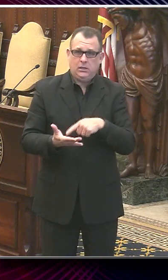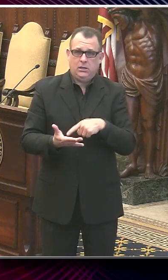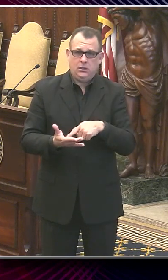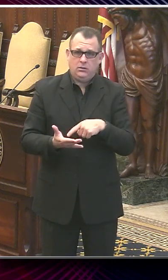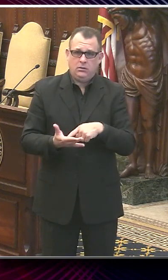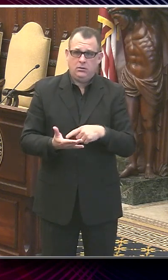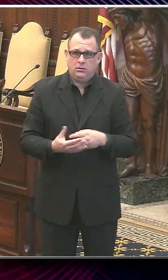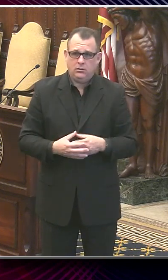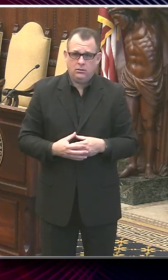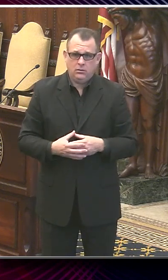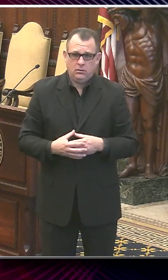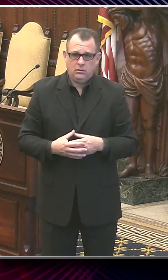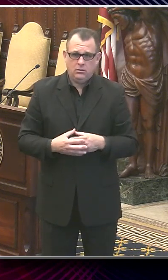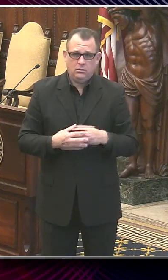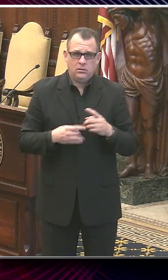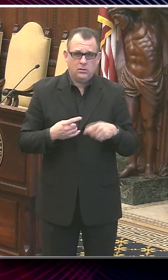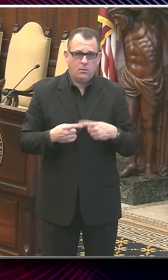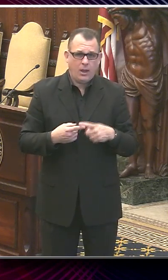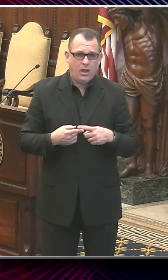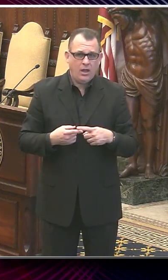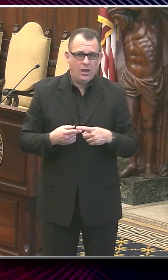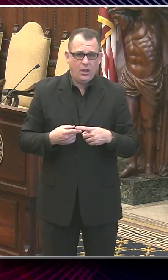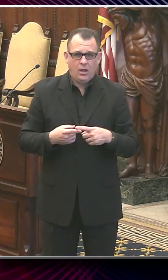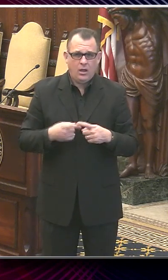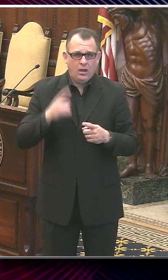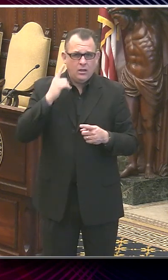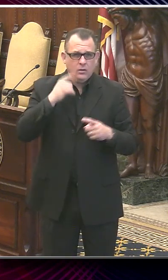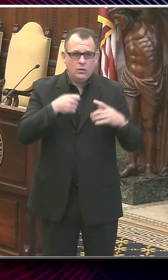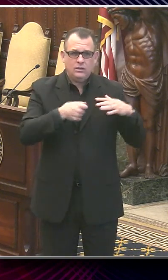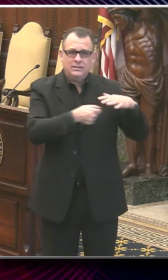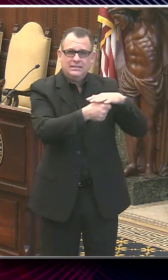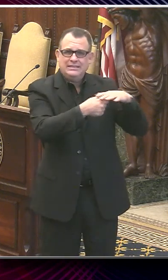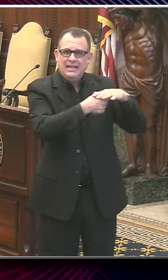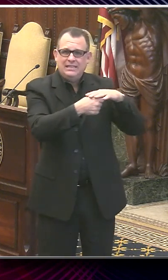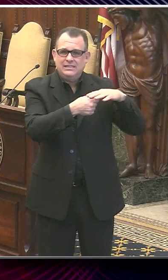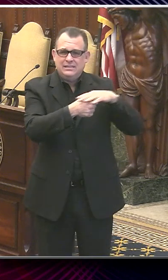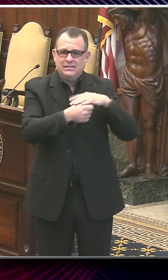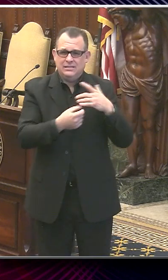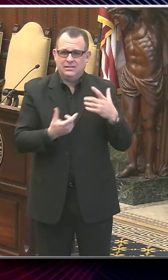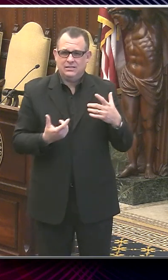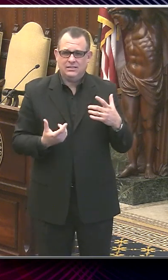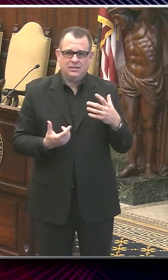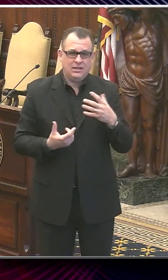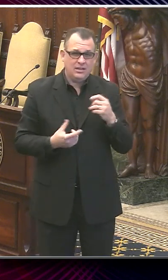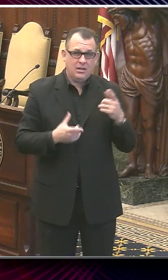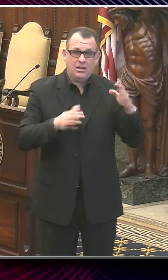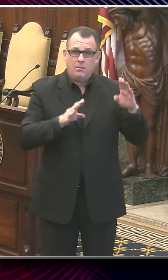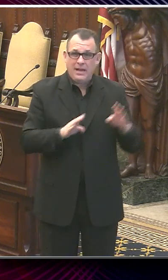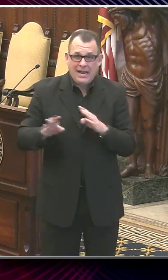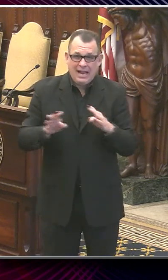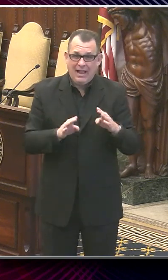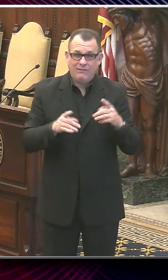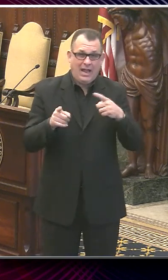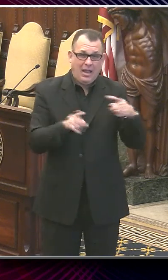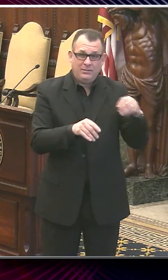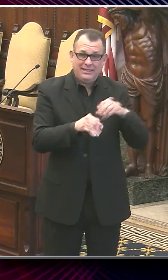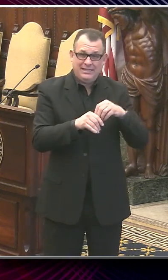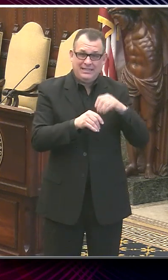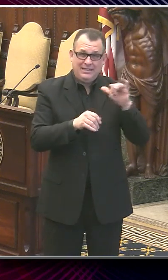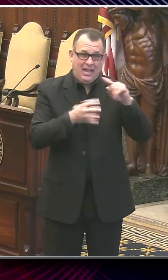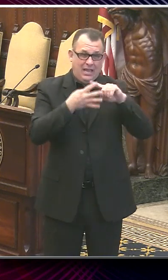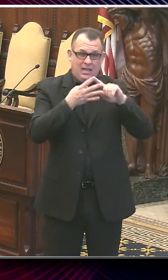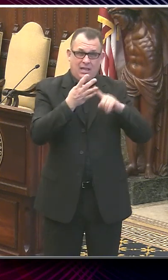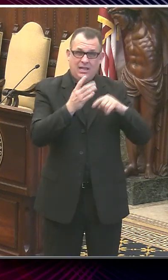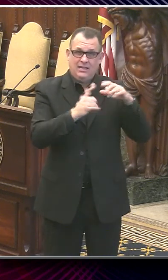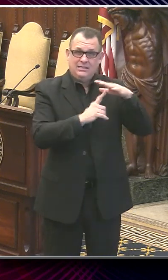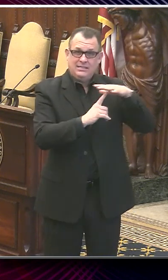general, about what are high-risk settings, and then our understanding about what sort of behavior is taking place in these settings. There's very strong evidence,